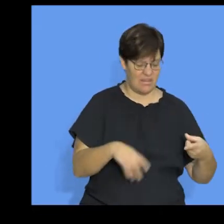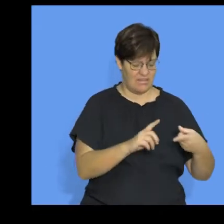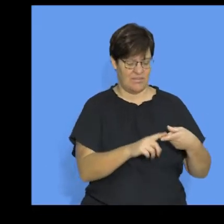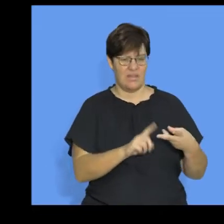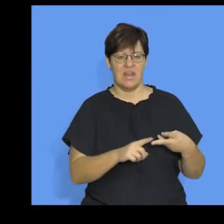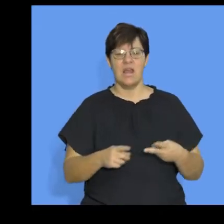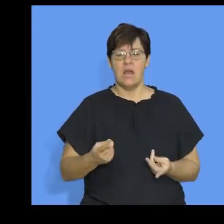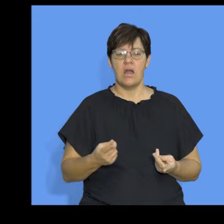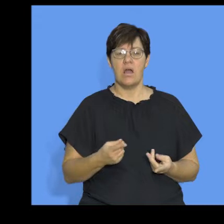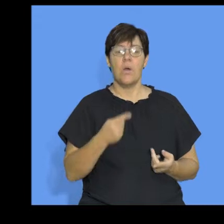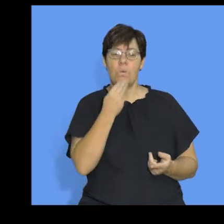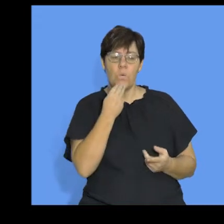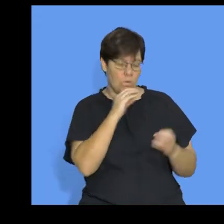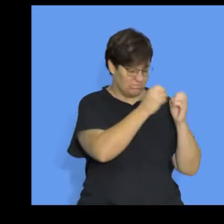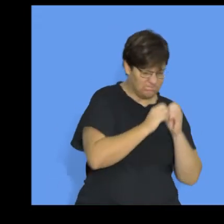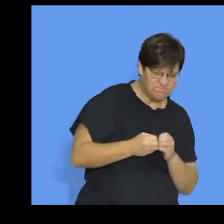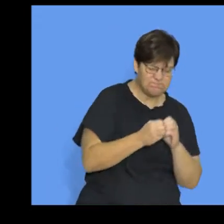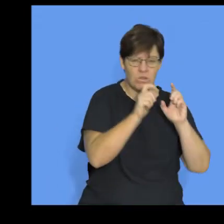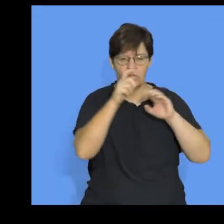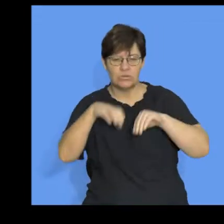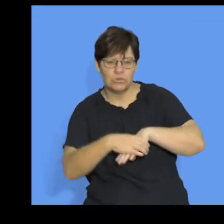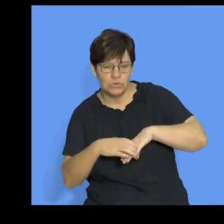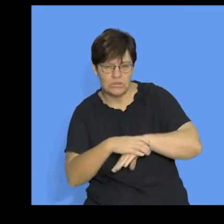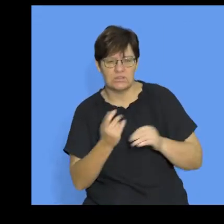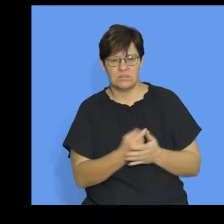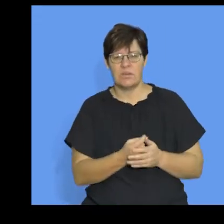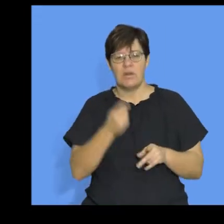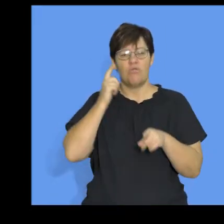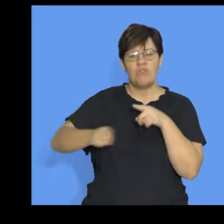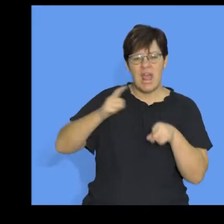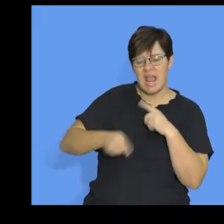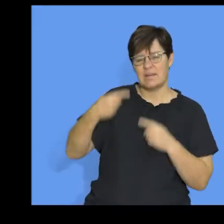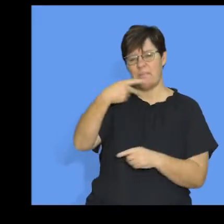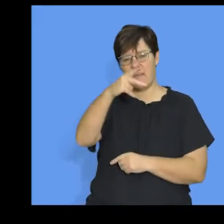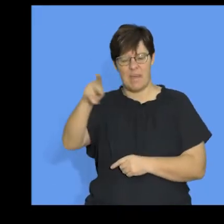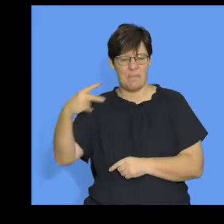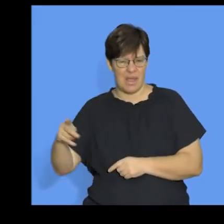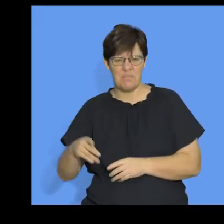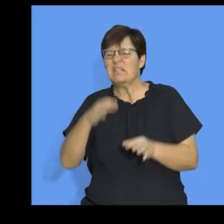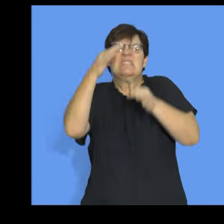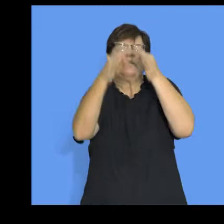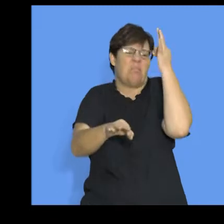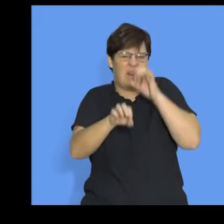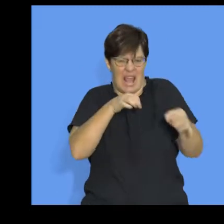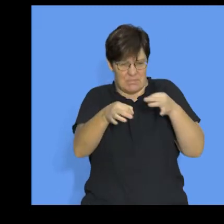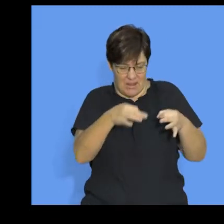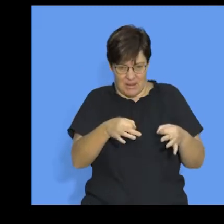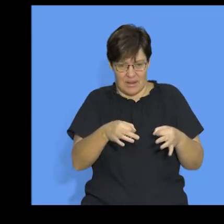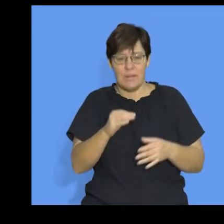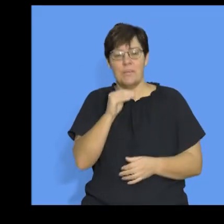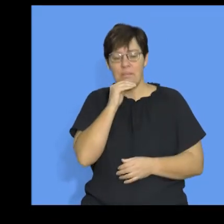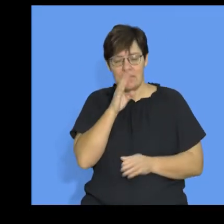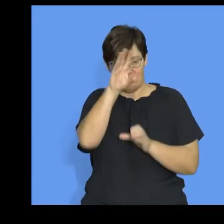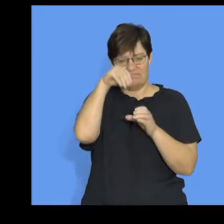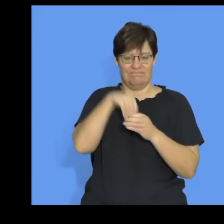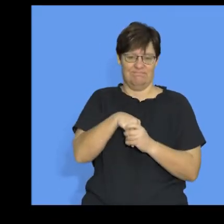you've paid to the shoemakers, plus the rent paid to the landlord. That's just a very simplistic example of what goes